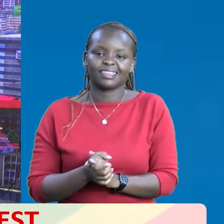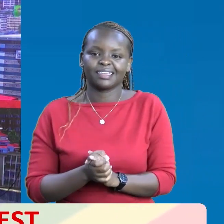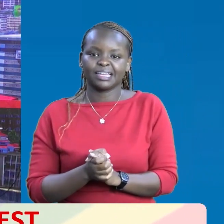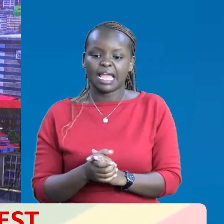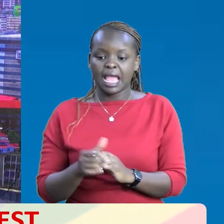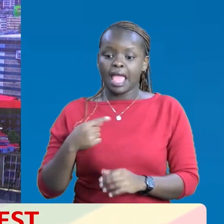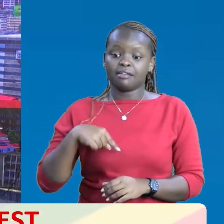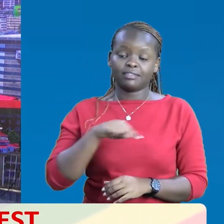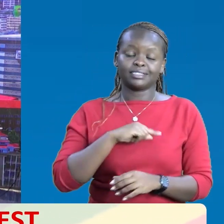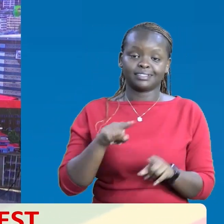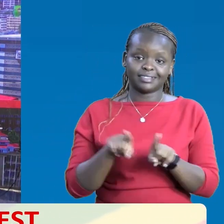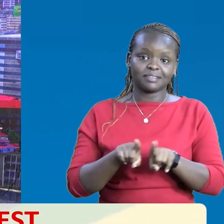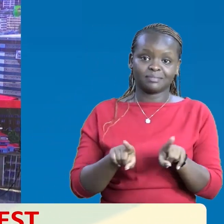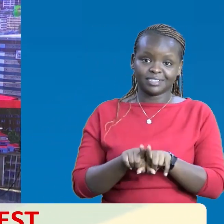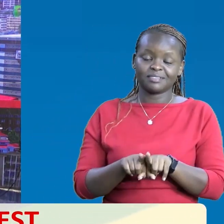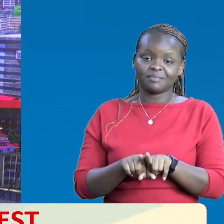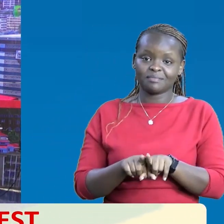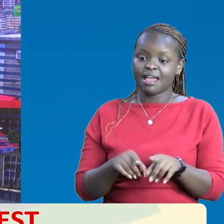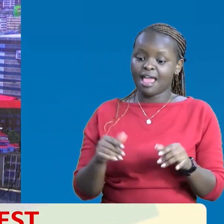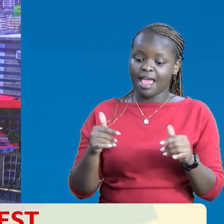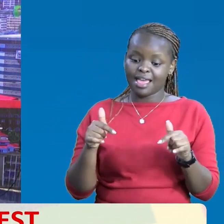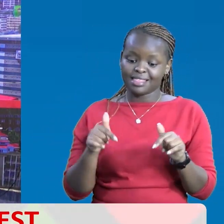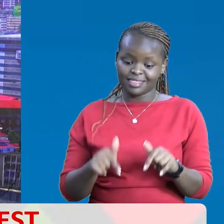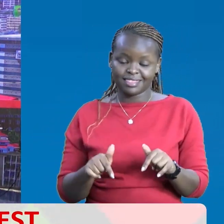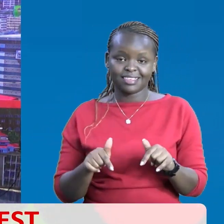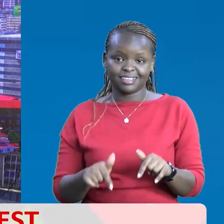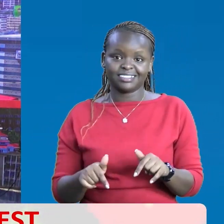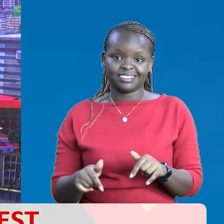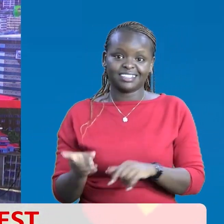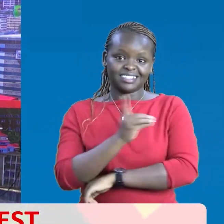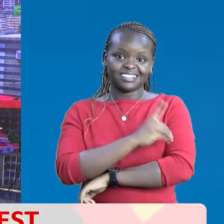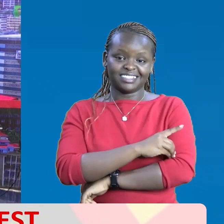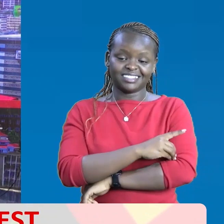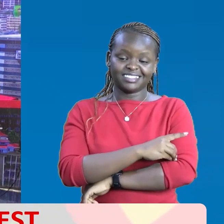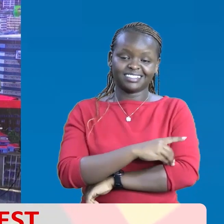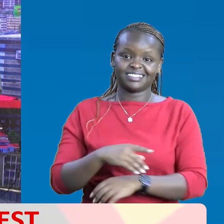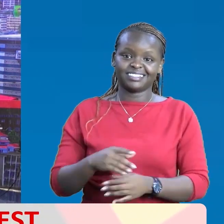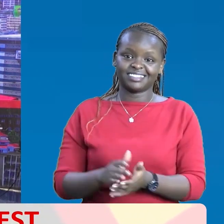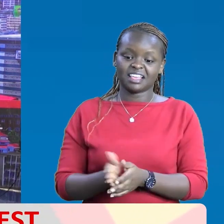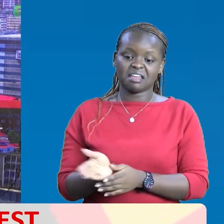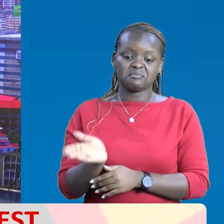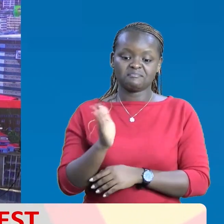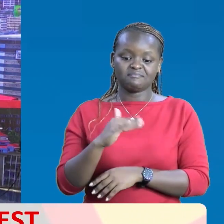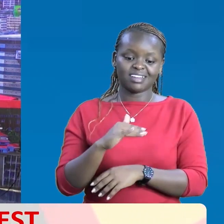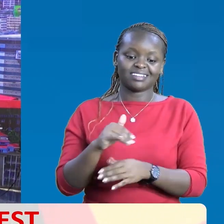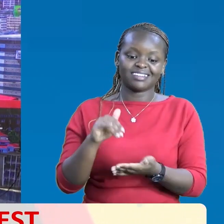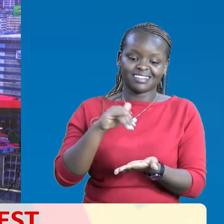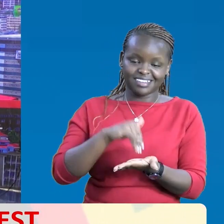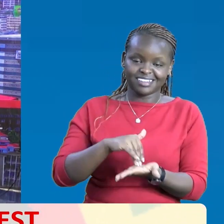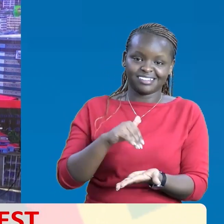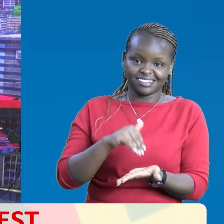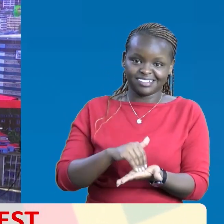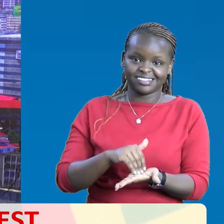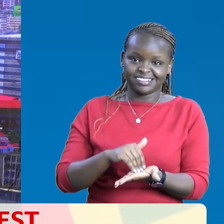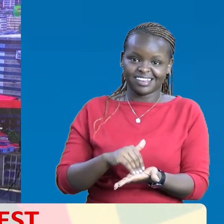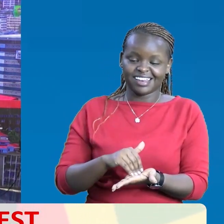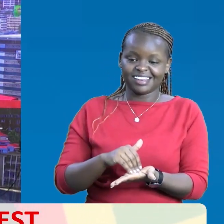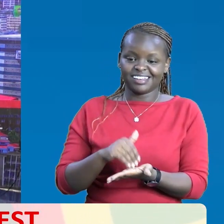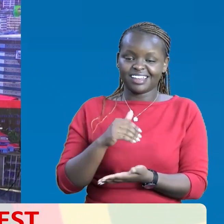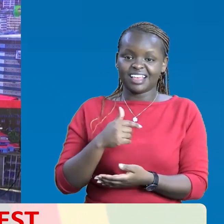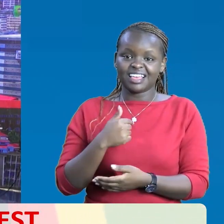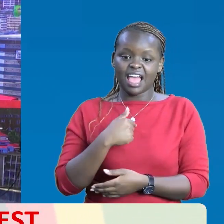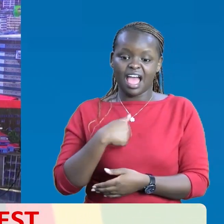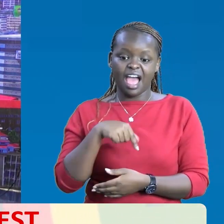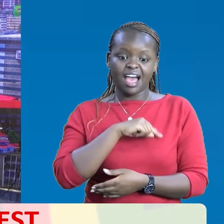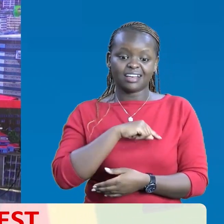Pia sisi. Acha nikwambie siwezi. Acha ni come back real quick. I say come back again. Please say it. Anasema Monday msikizo